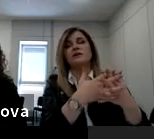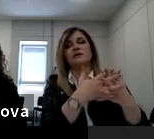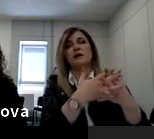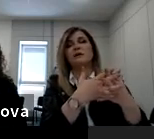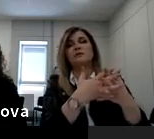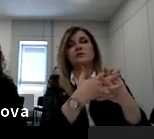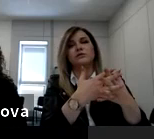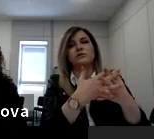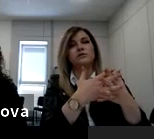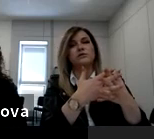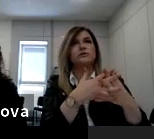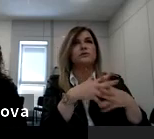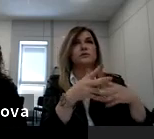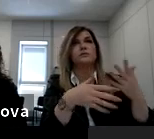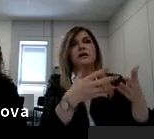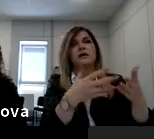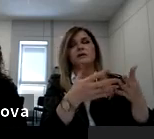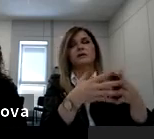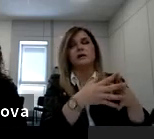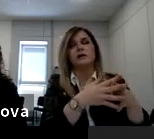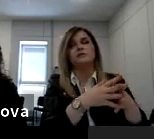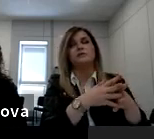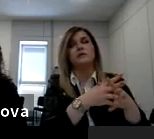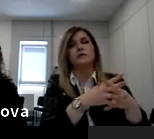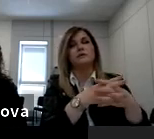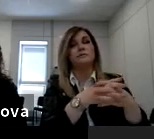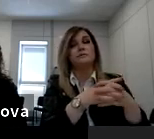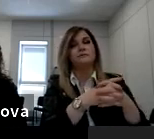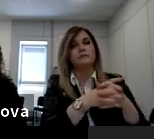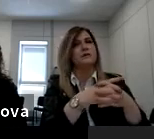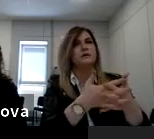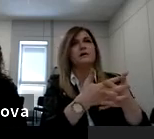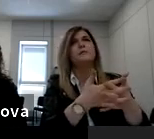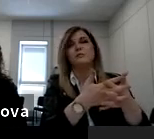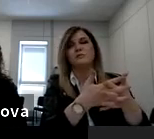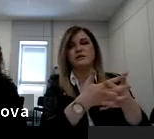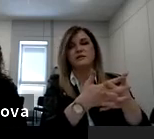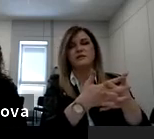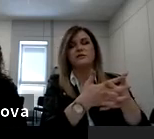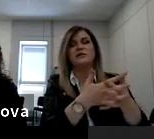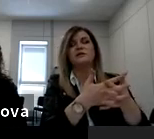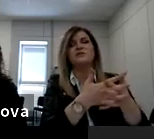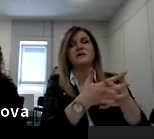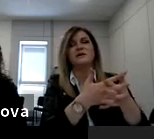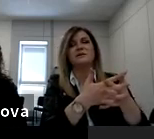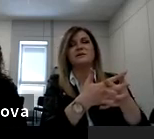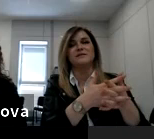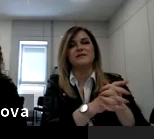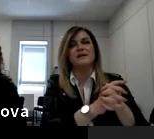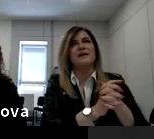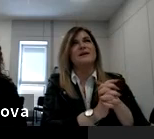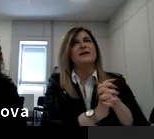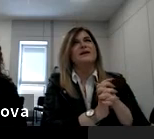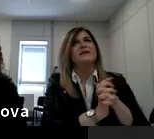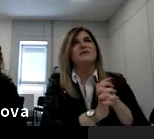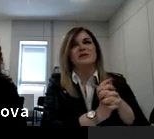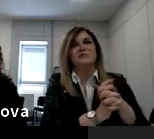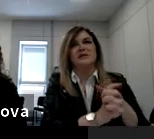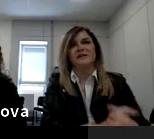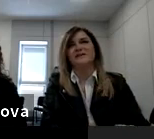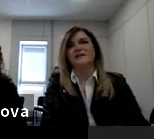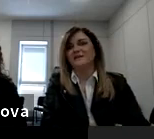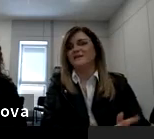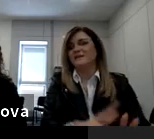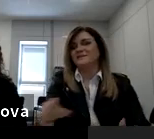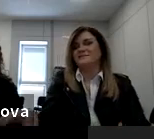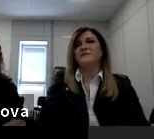will advise how to make the control appropriate in order not to spend too much